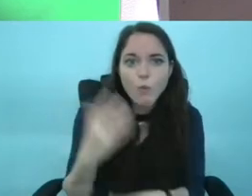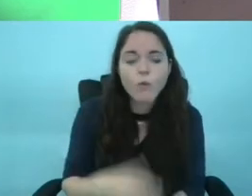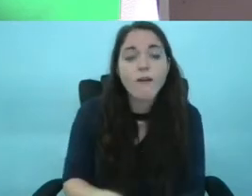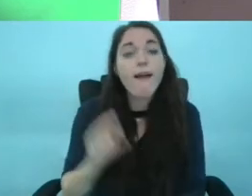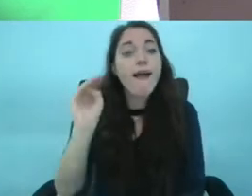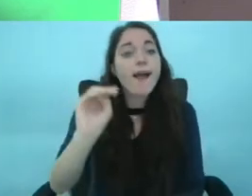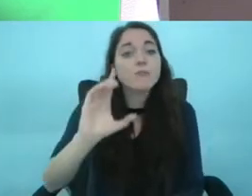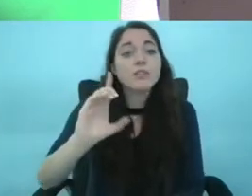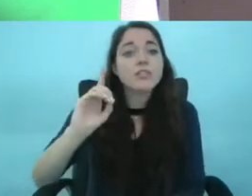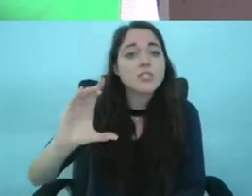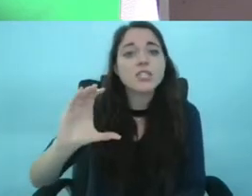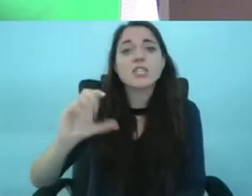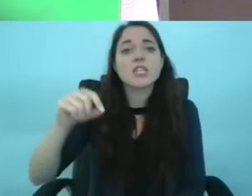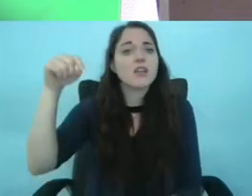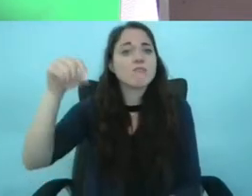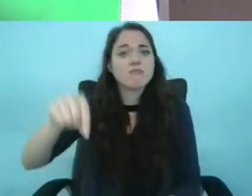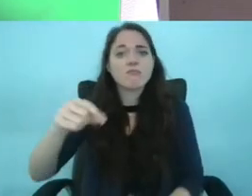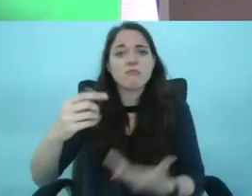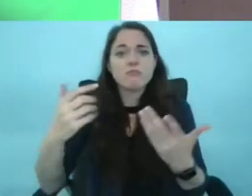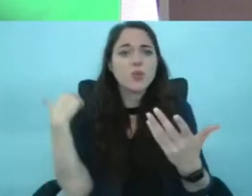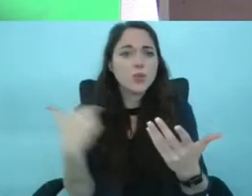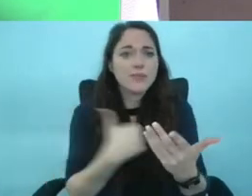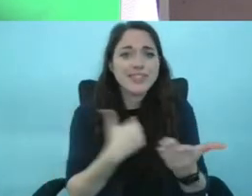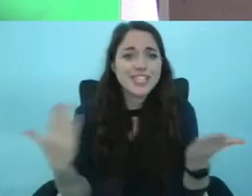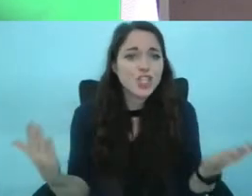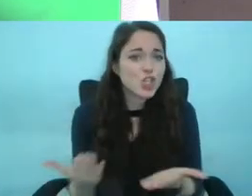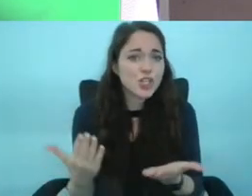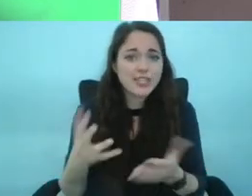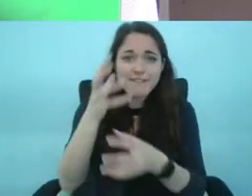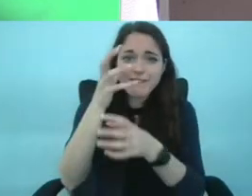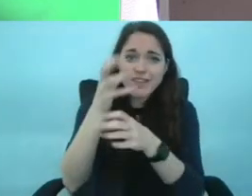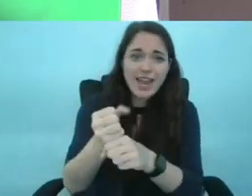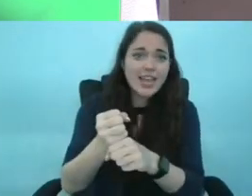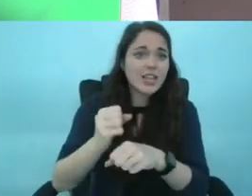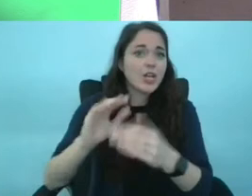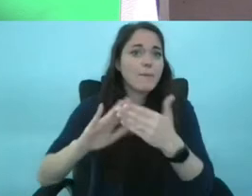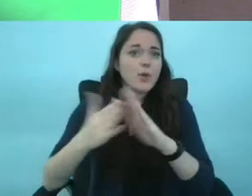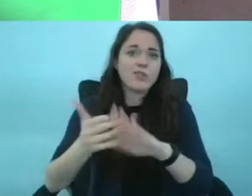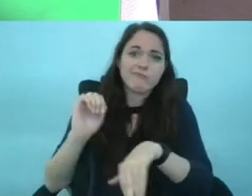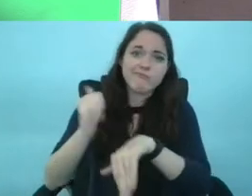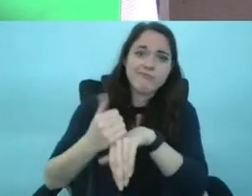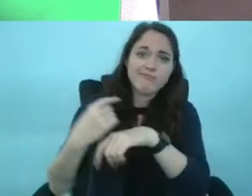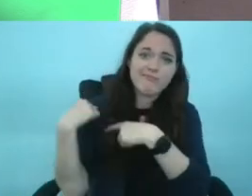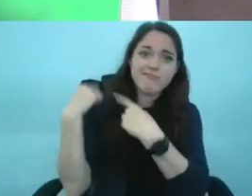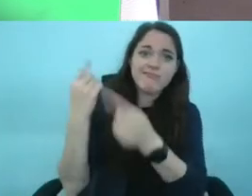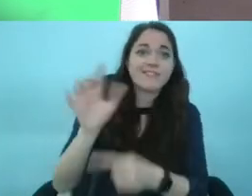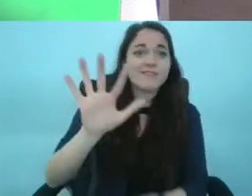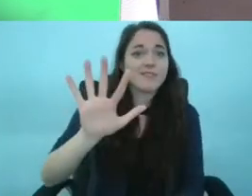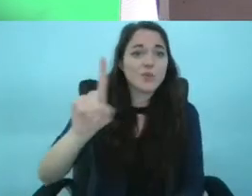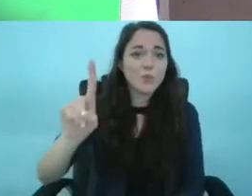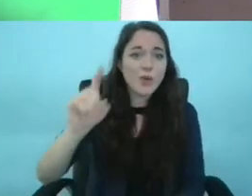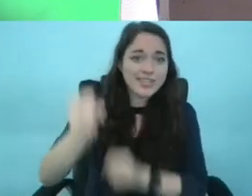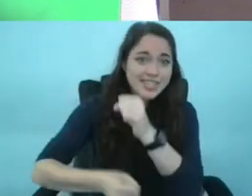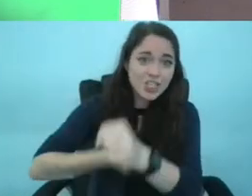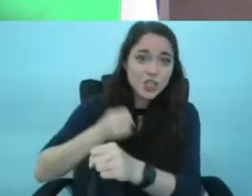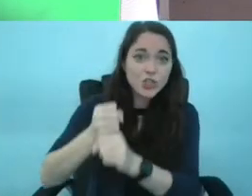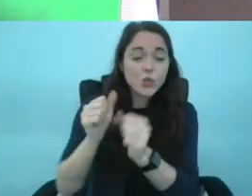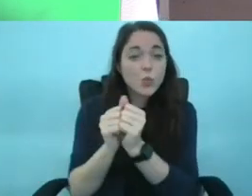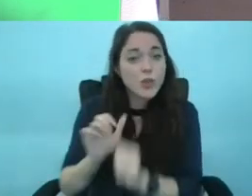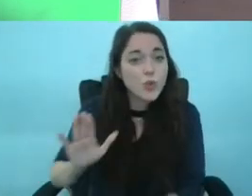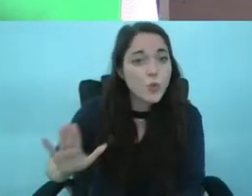MCCDC has been present as a faith community for over 51 years. And with your